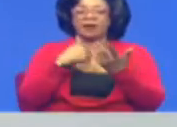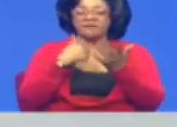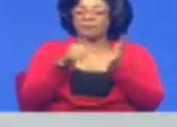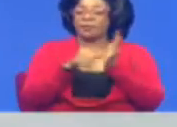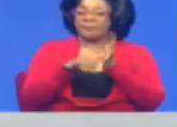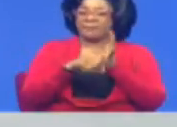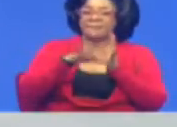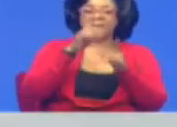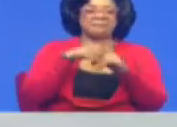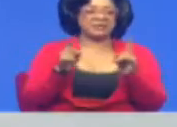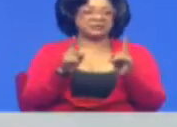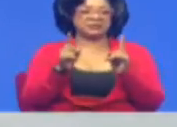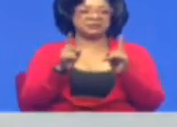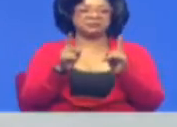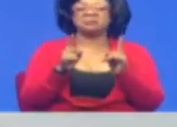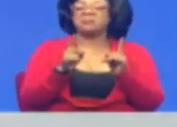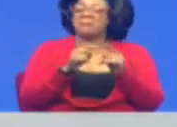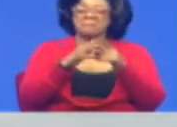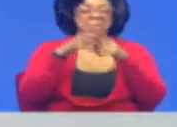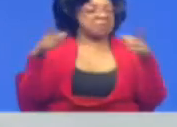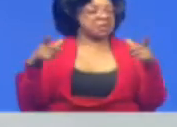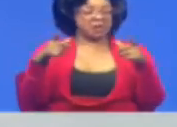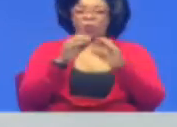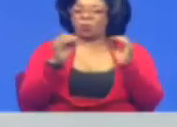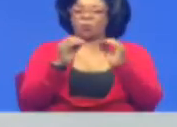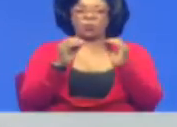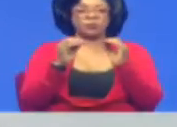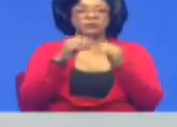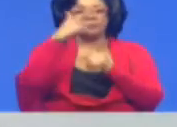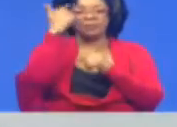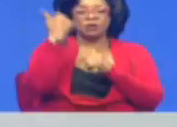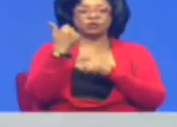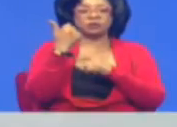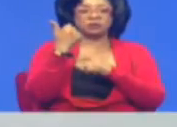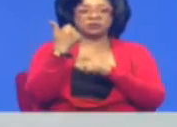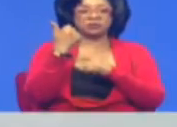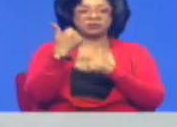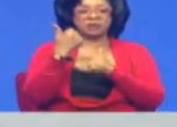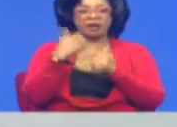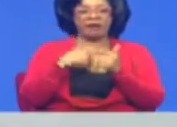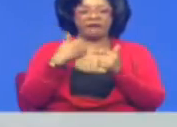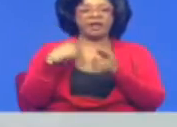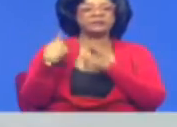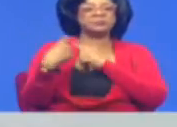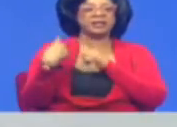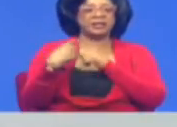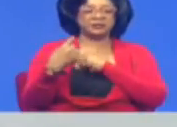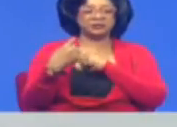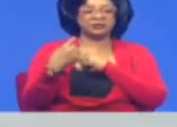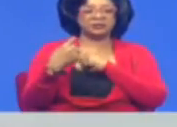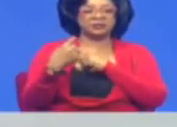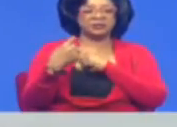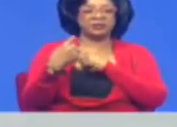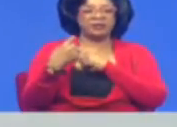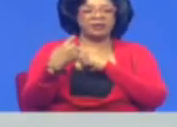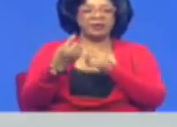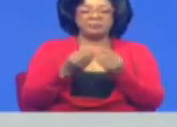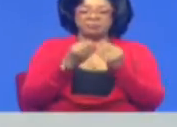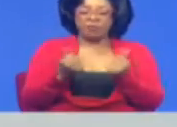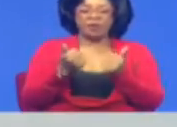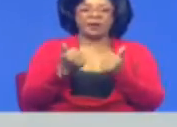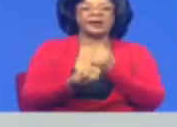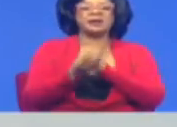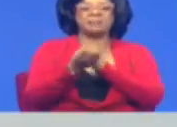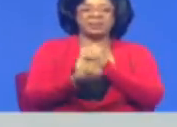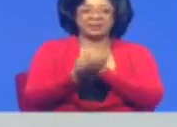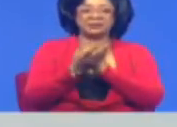it's not a big problem because I have an experienced player, ex-player in